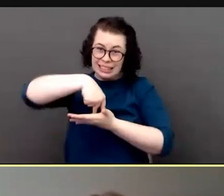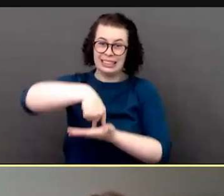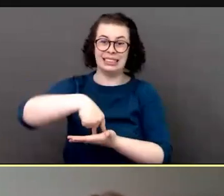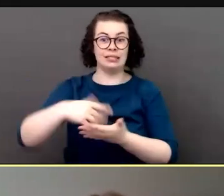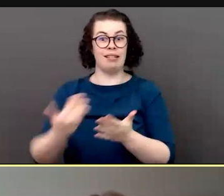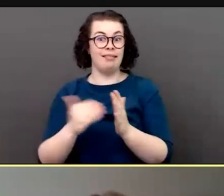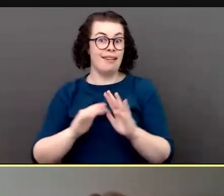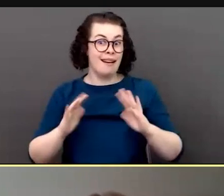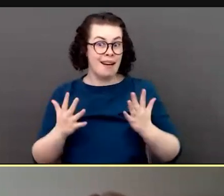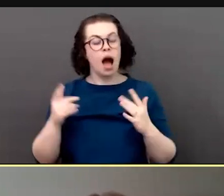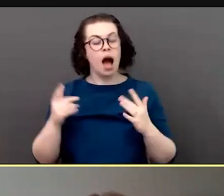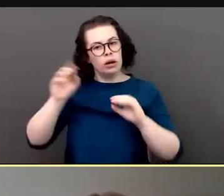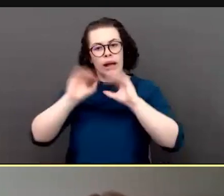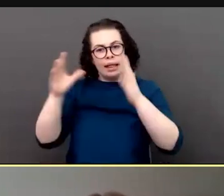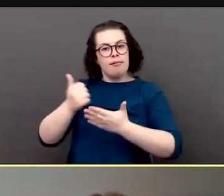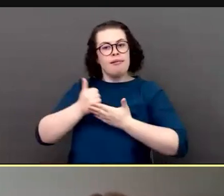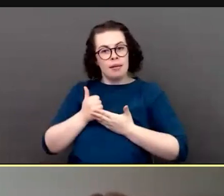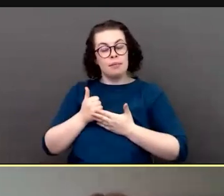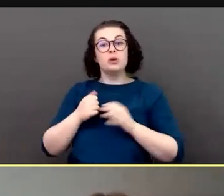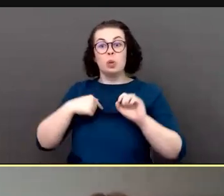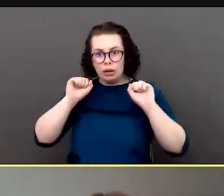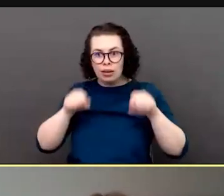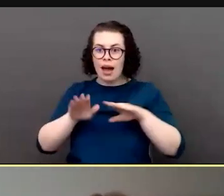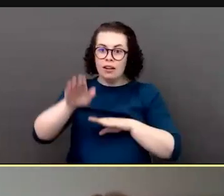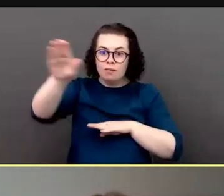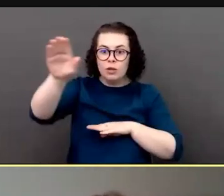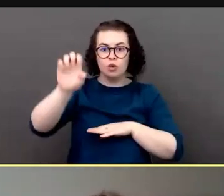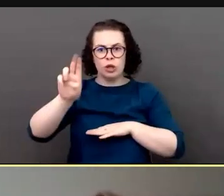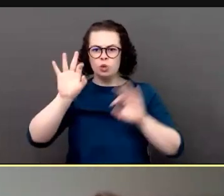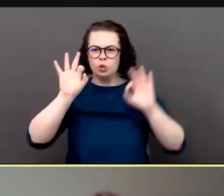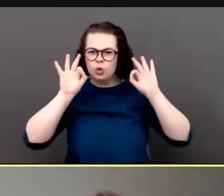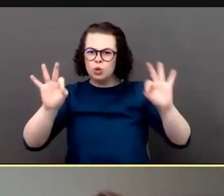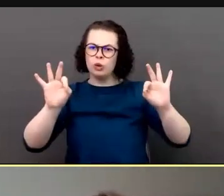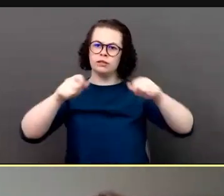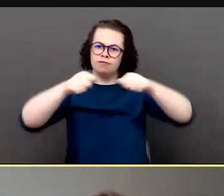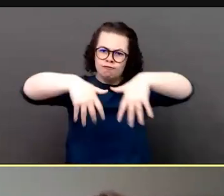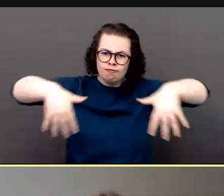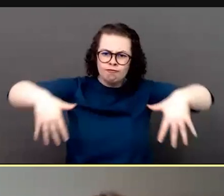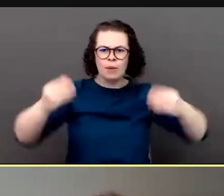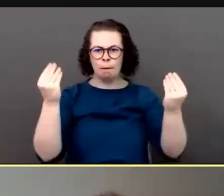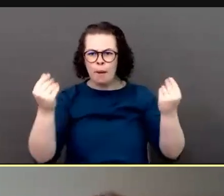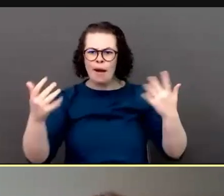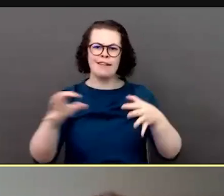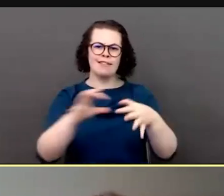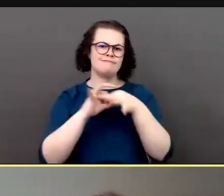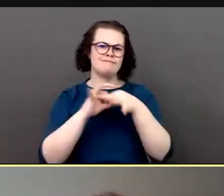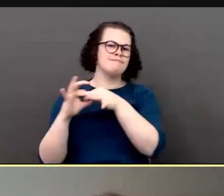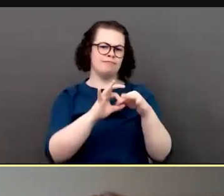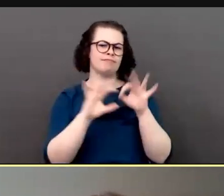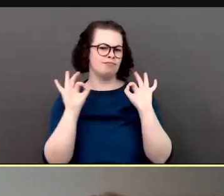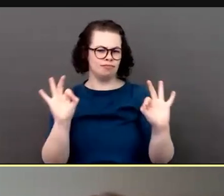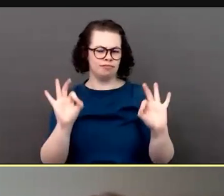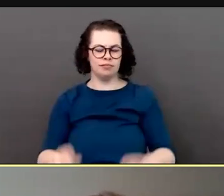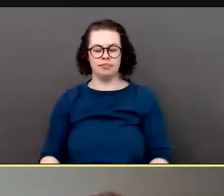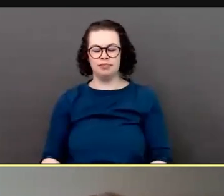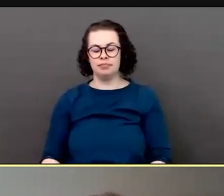years to come to invest and renovate buildings and infrastructure. Let me finish by sharing with you that the